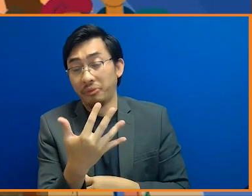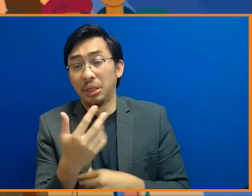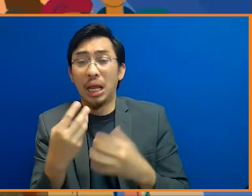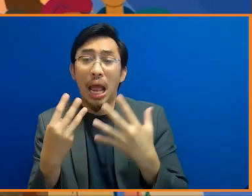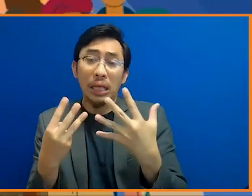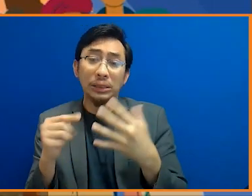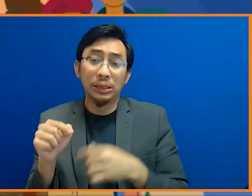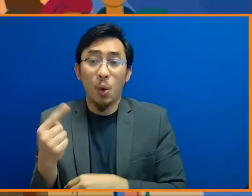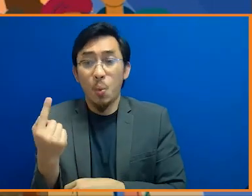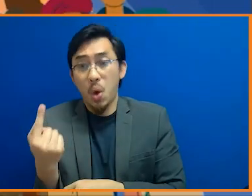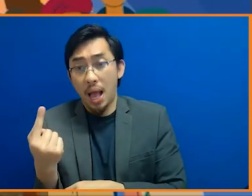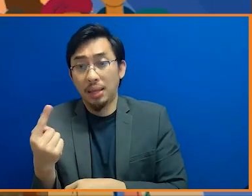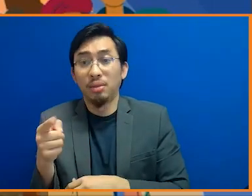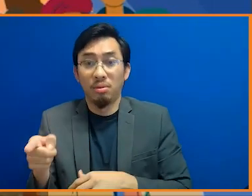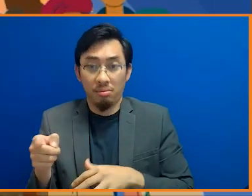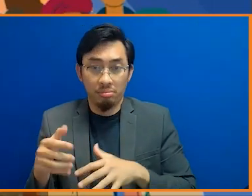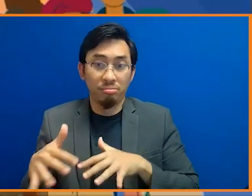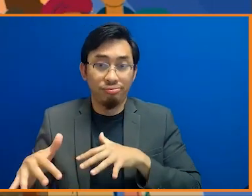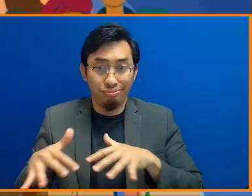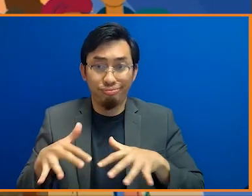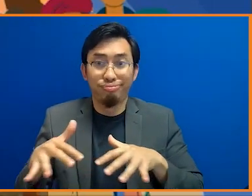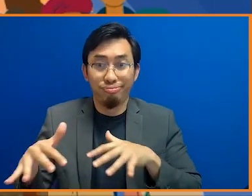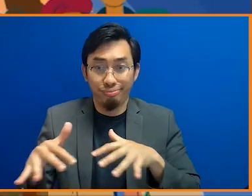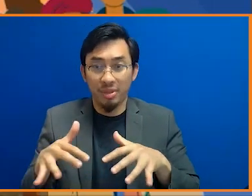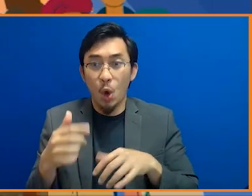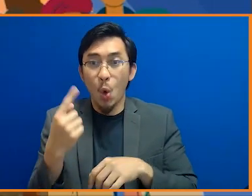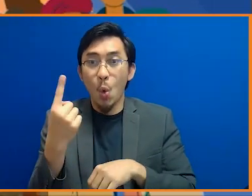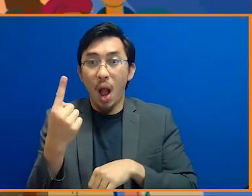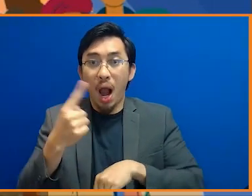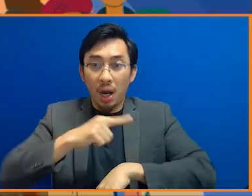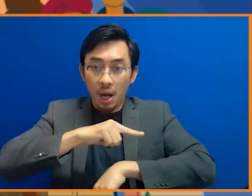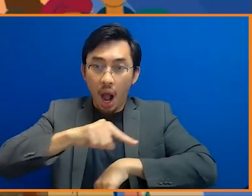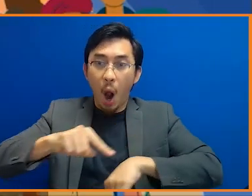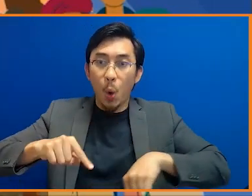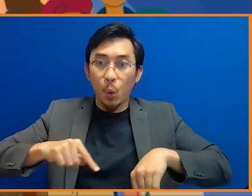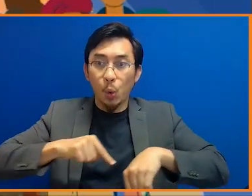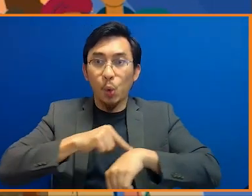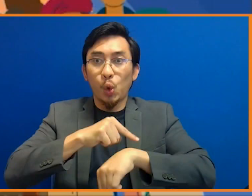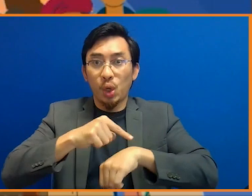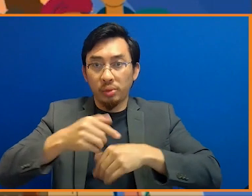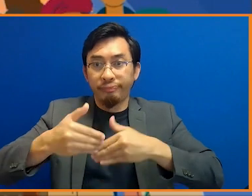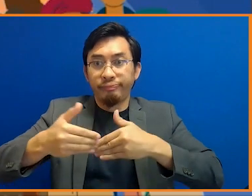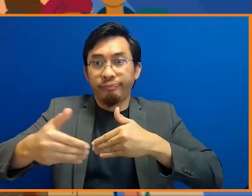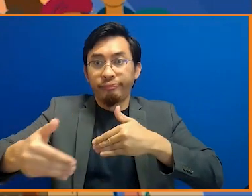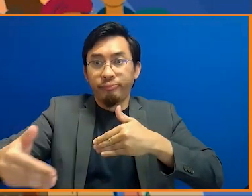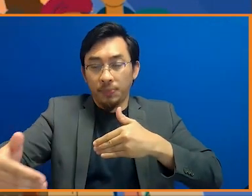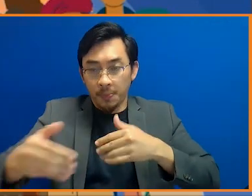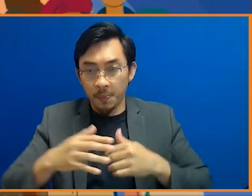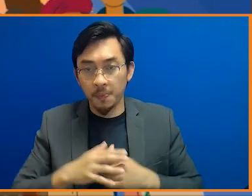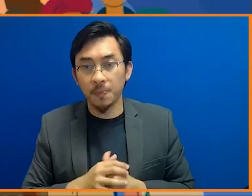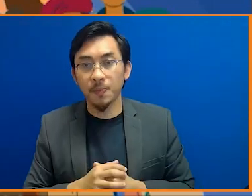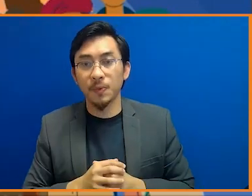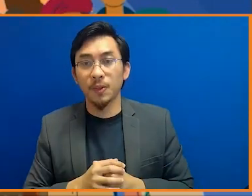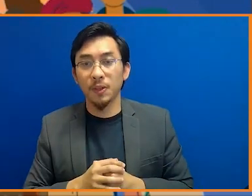and 8.1 moment magnitude, occurred only between 1 hour